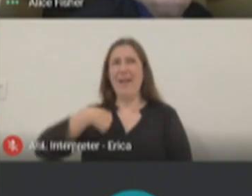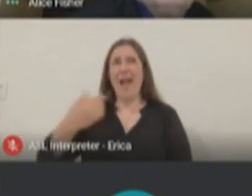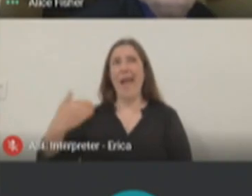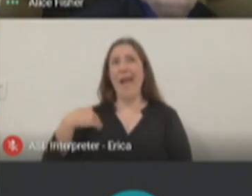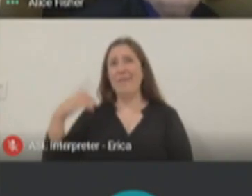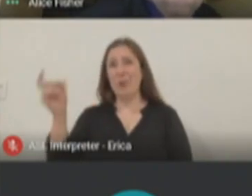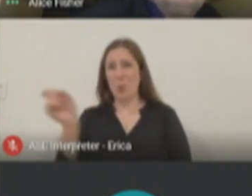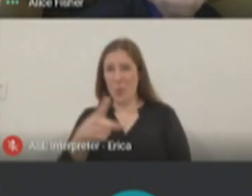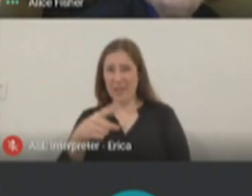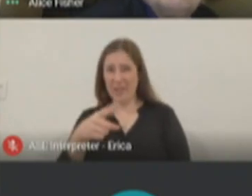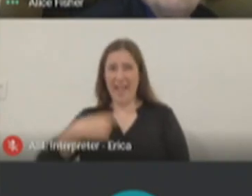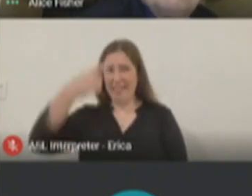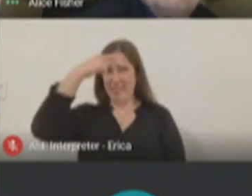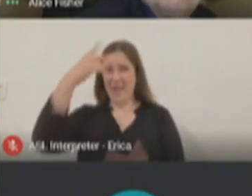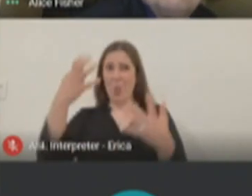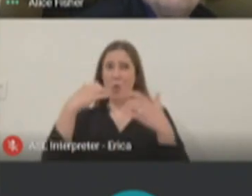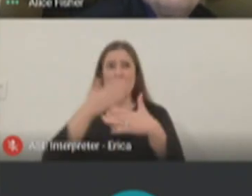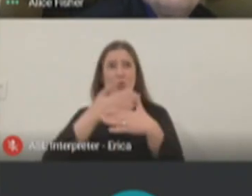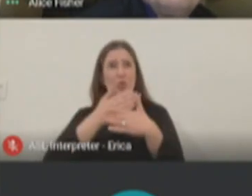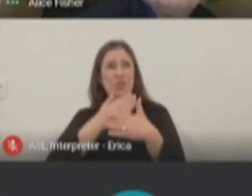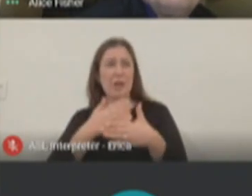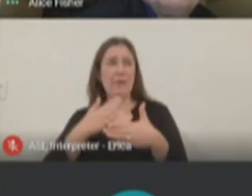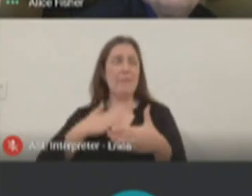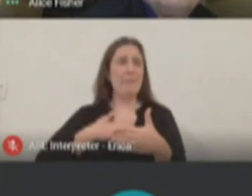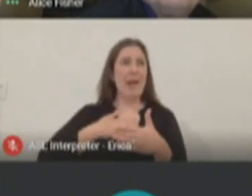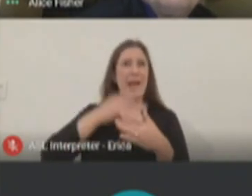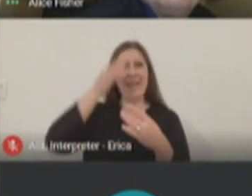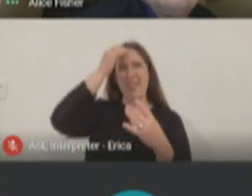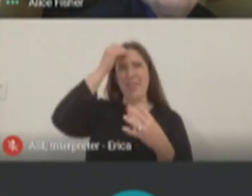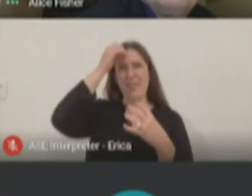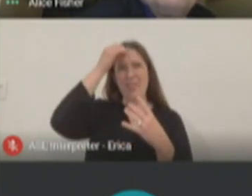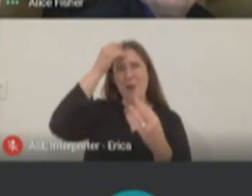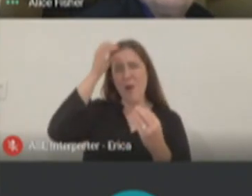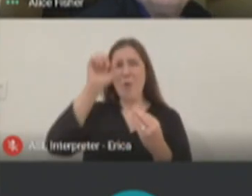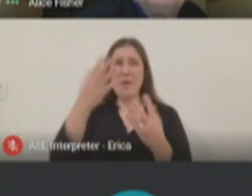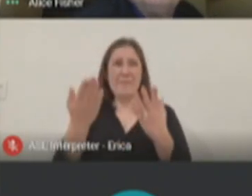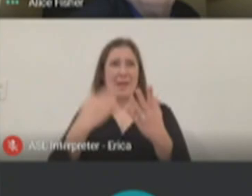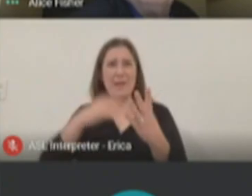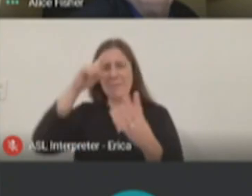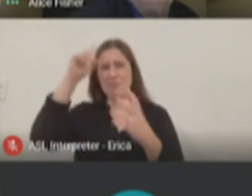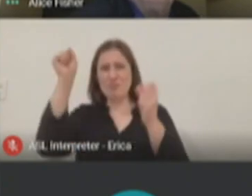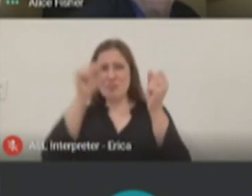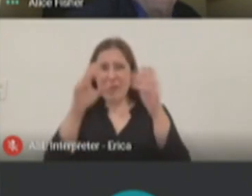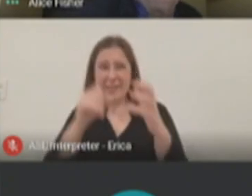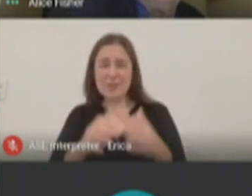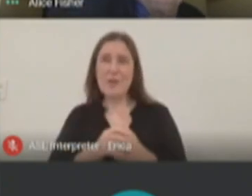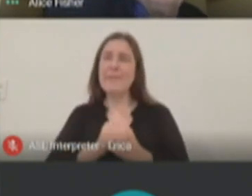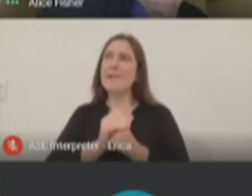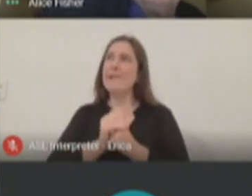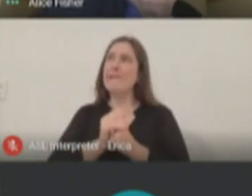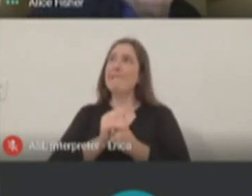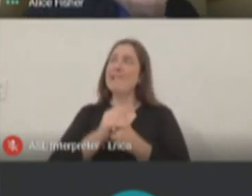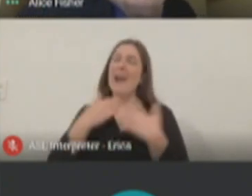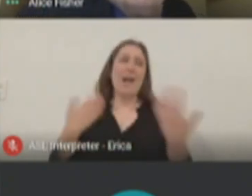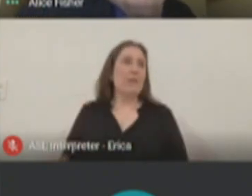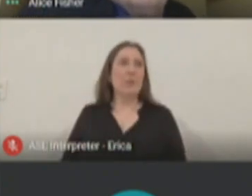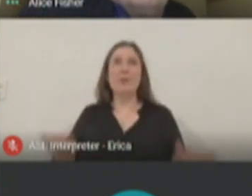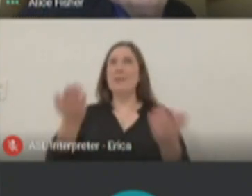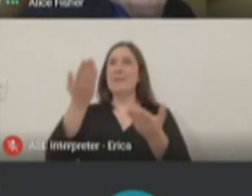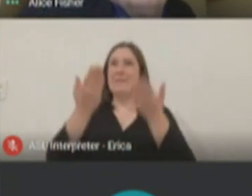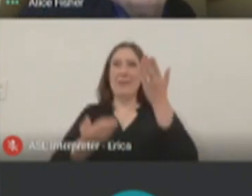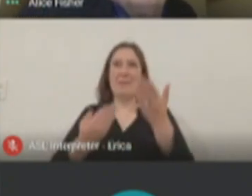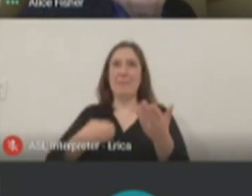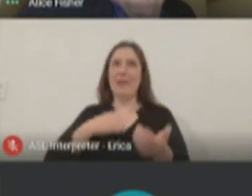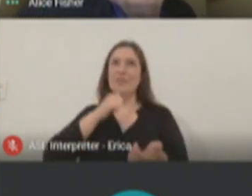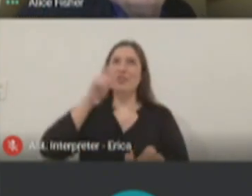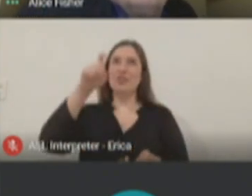thought, brainstorming kind of, that comes to my mind. I mean, I don't know, maybe I shouldn't be saying